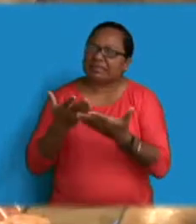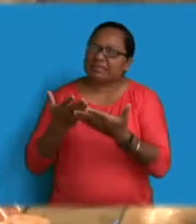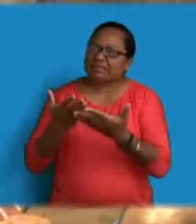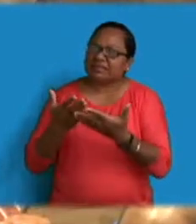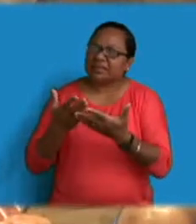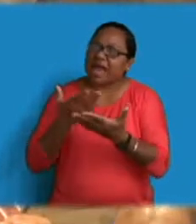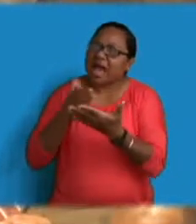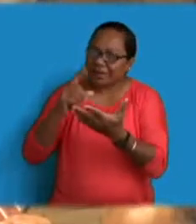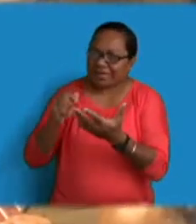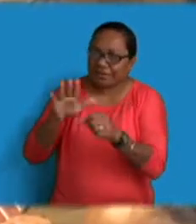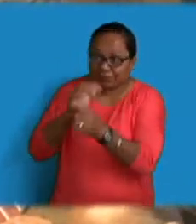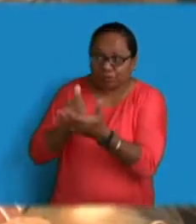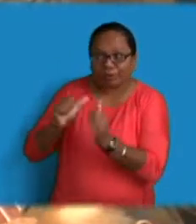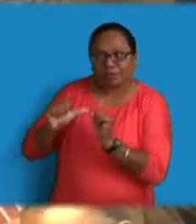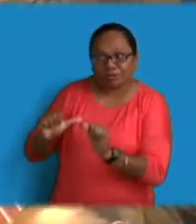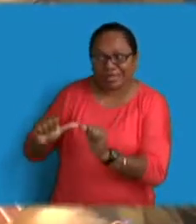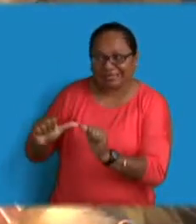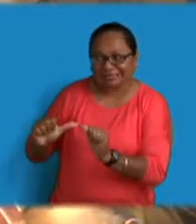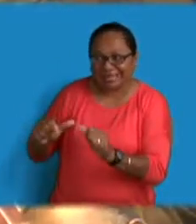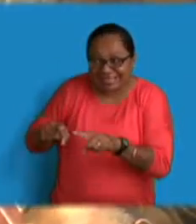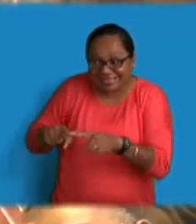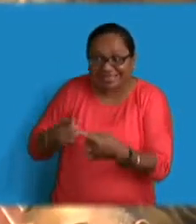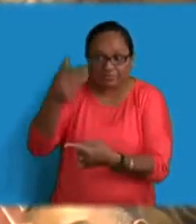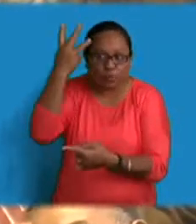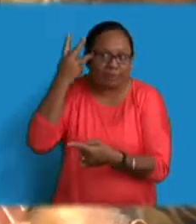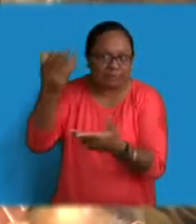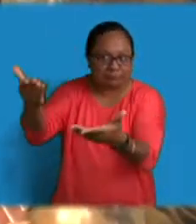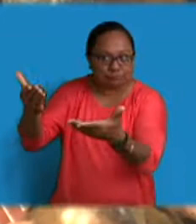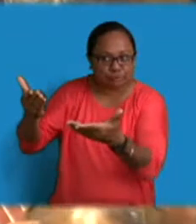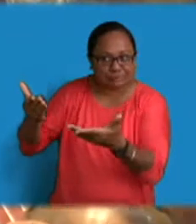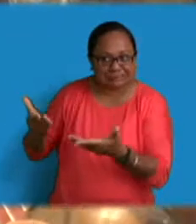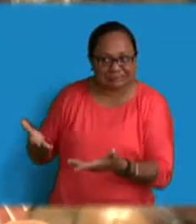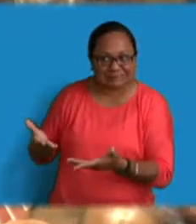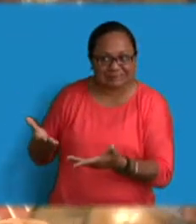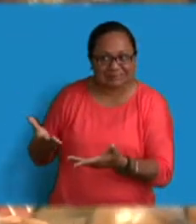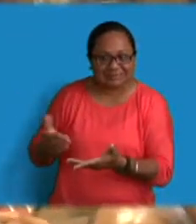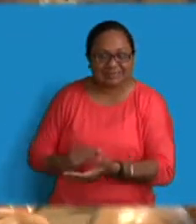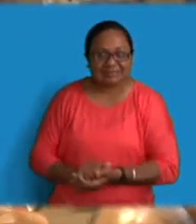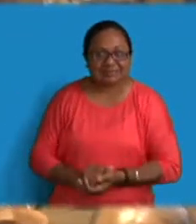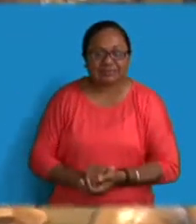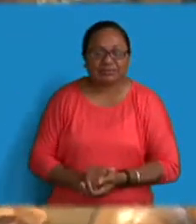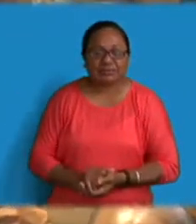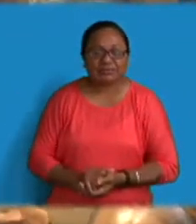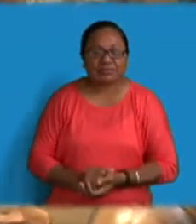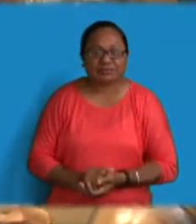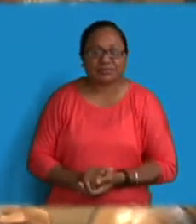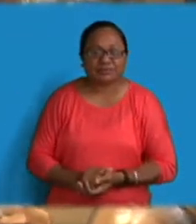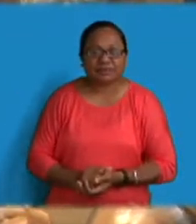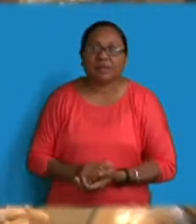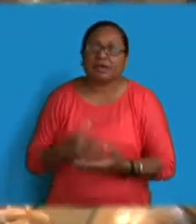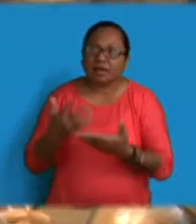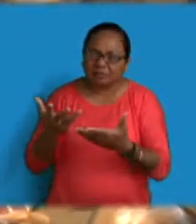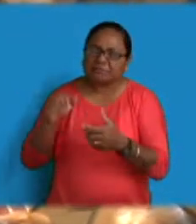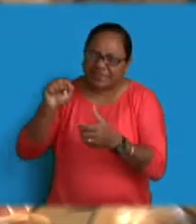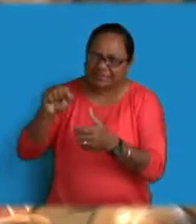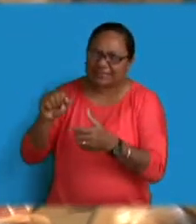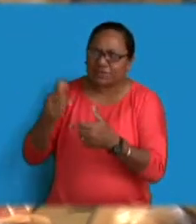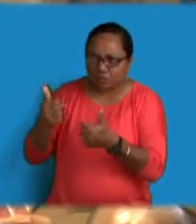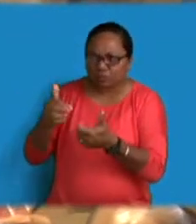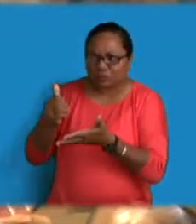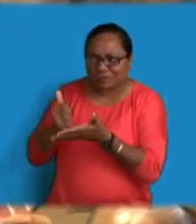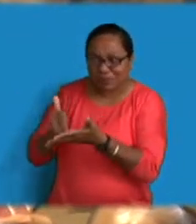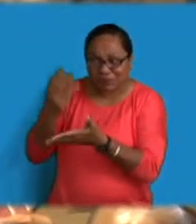artifacts to not only on the economic the benefits,